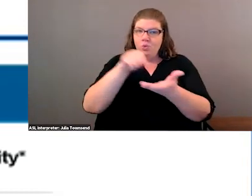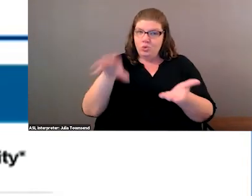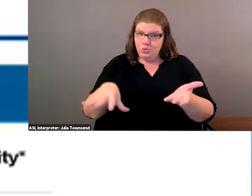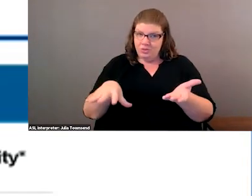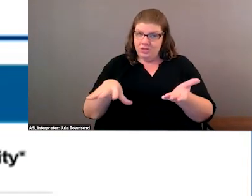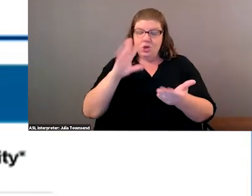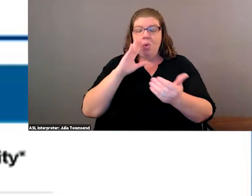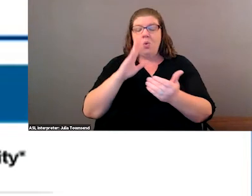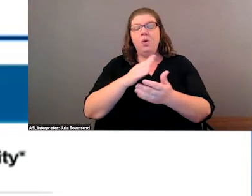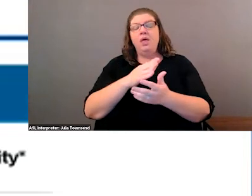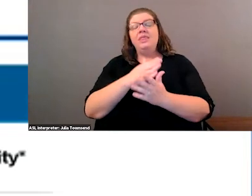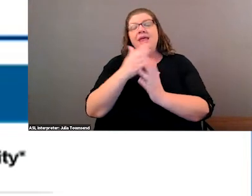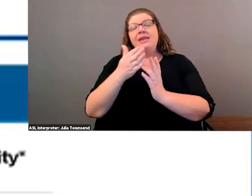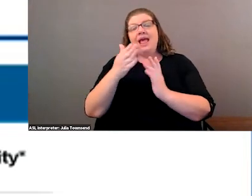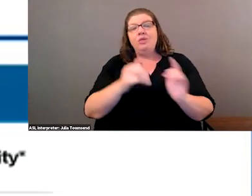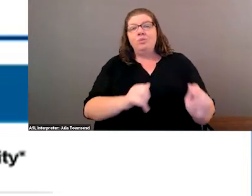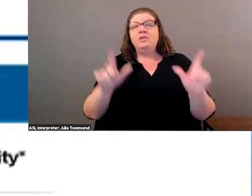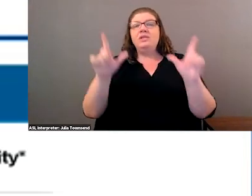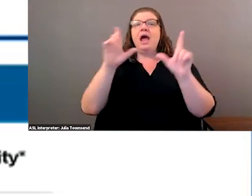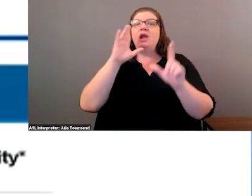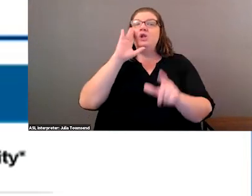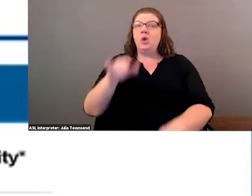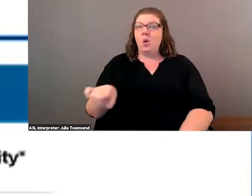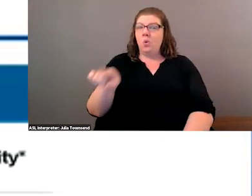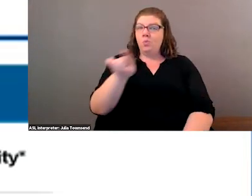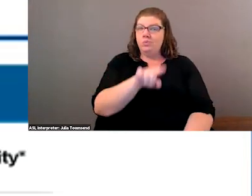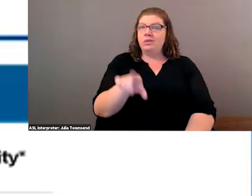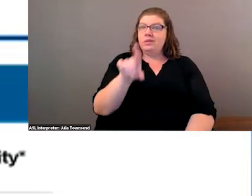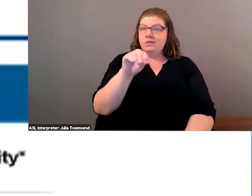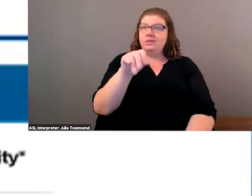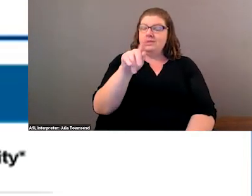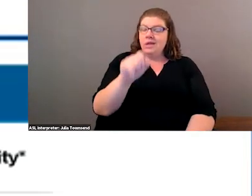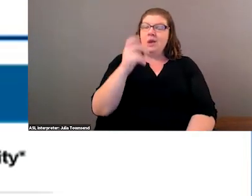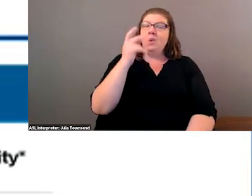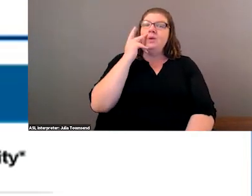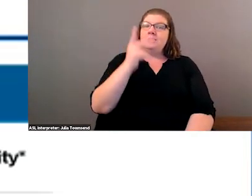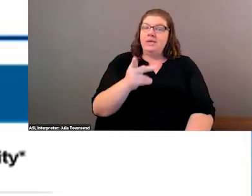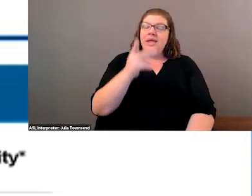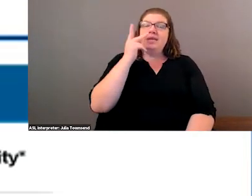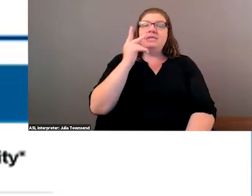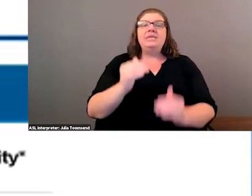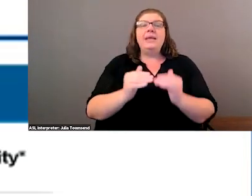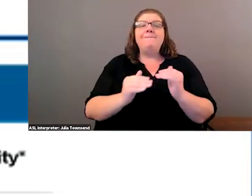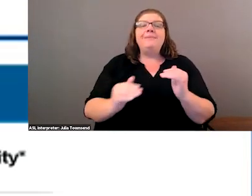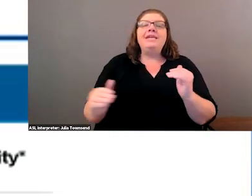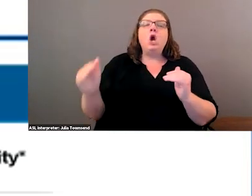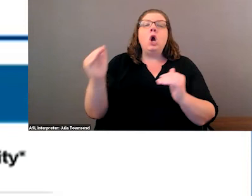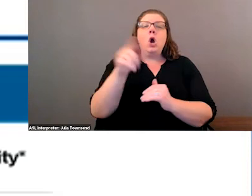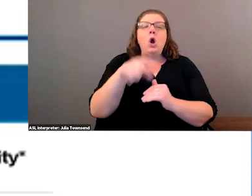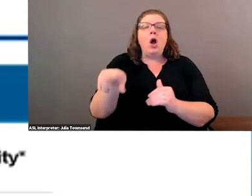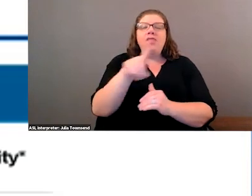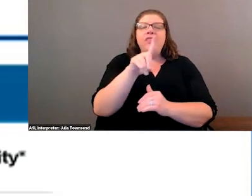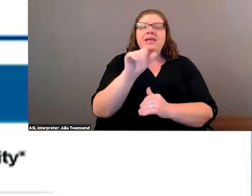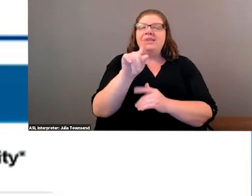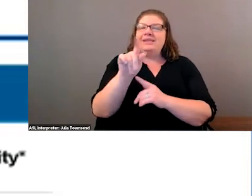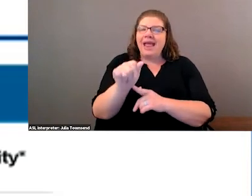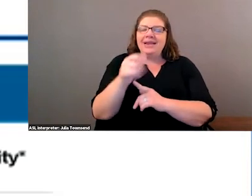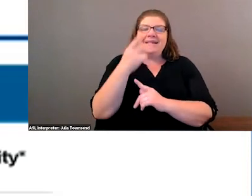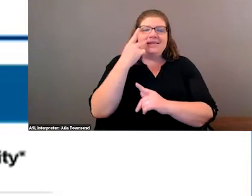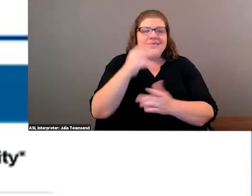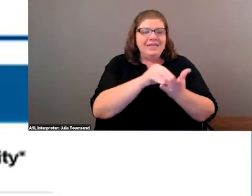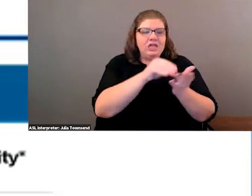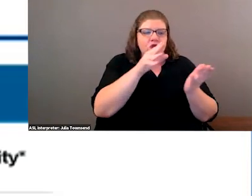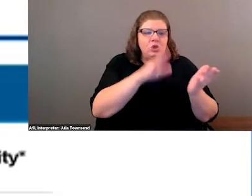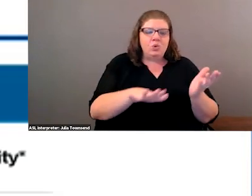of slides, that we know that data, we see that data, and we are seeing beyond the data to those students and their stories about their experiences in our